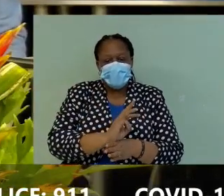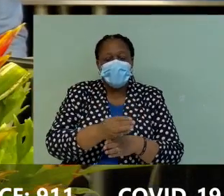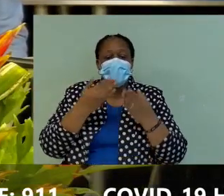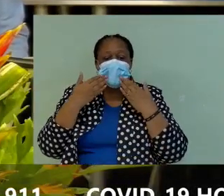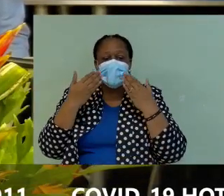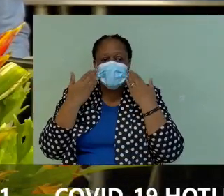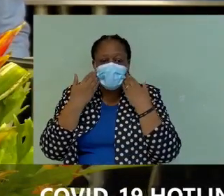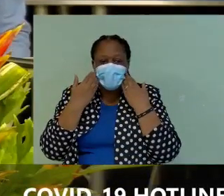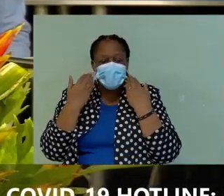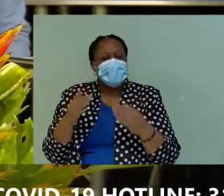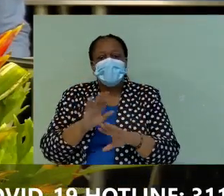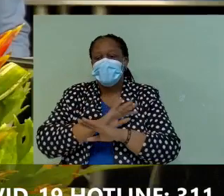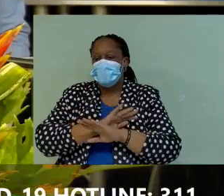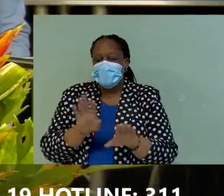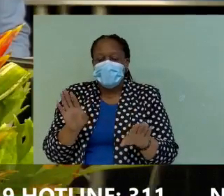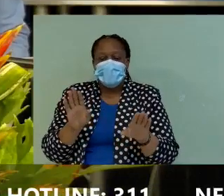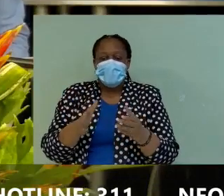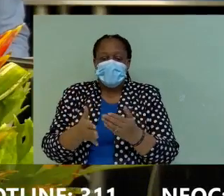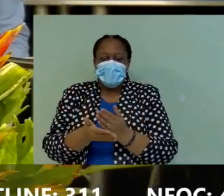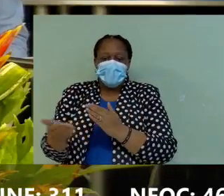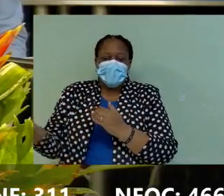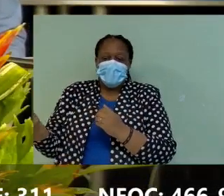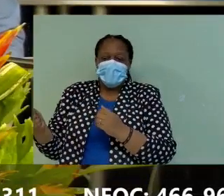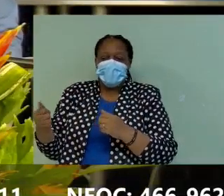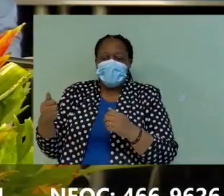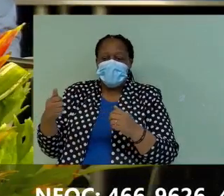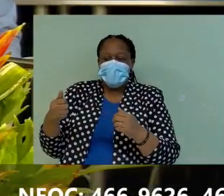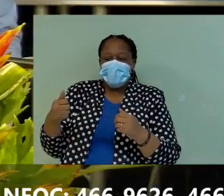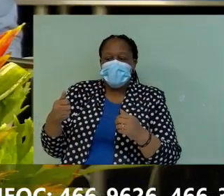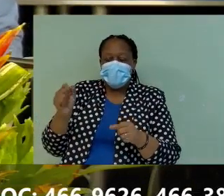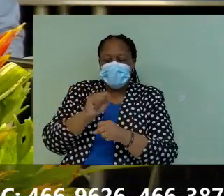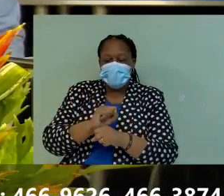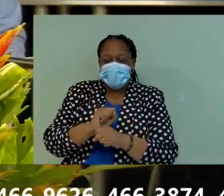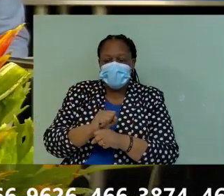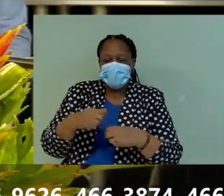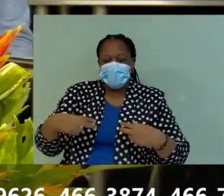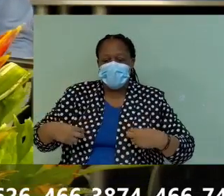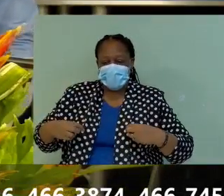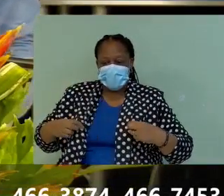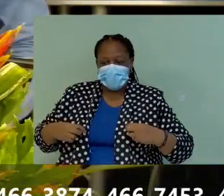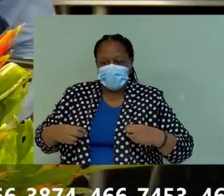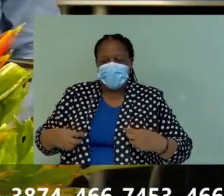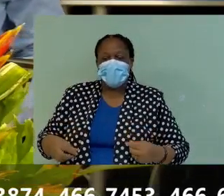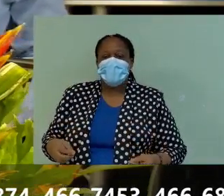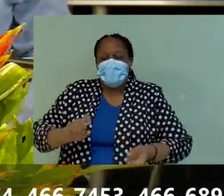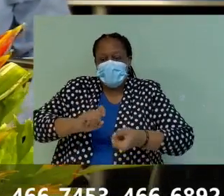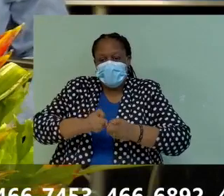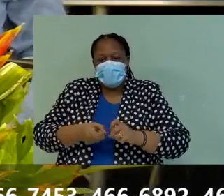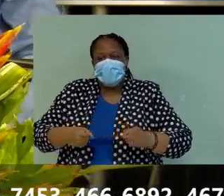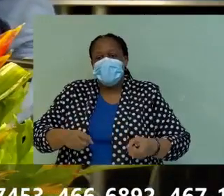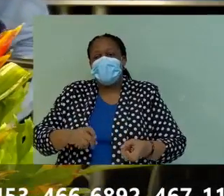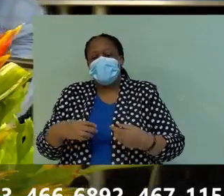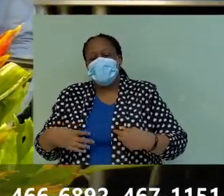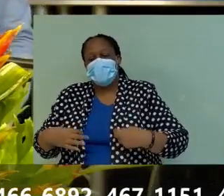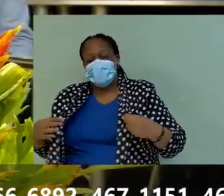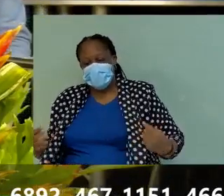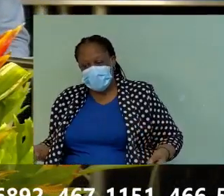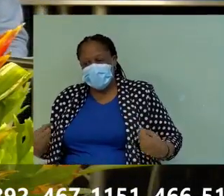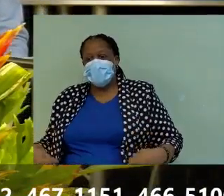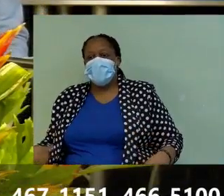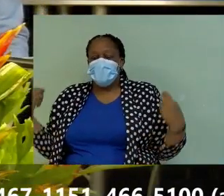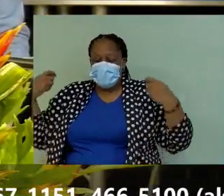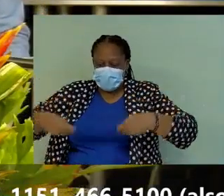Do not leave the job site in your working clothes. Work safely at all times. Protect yourselves